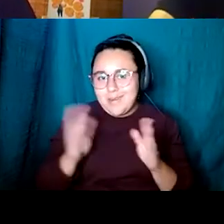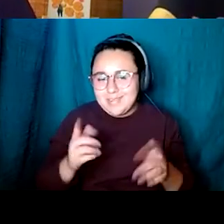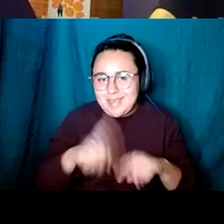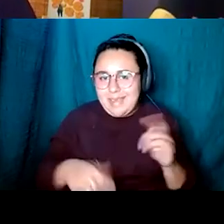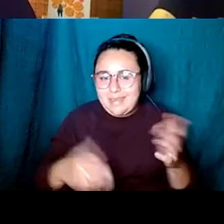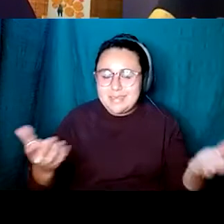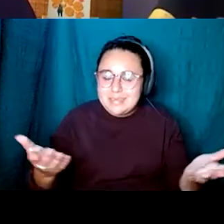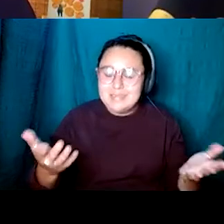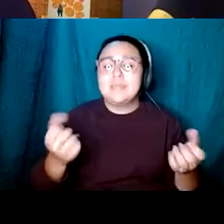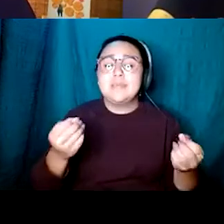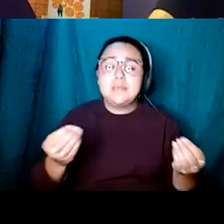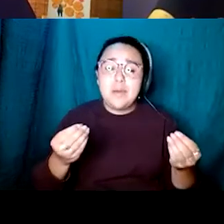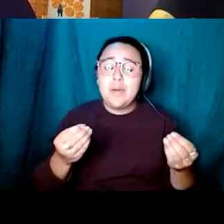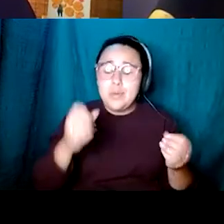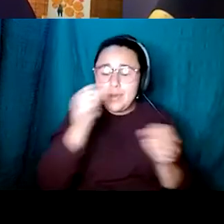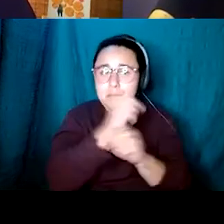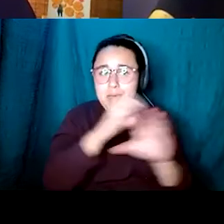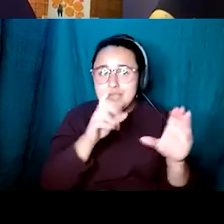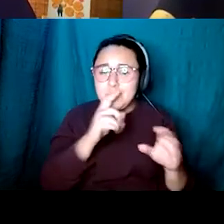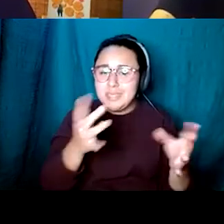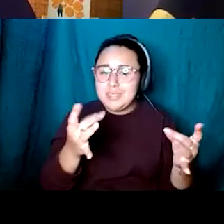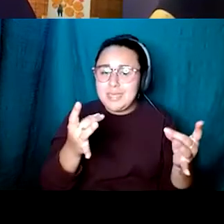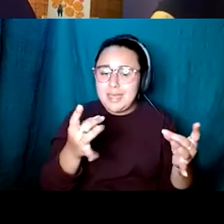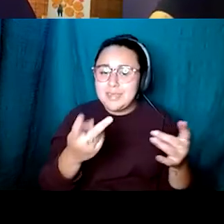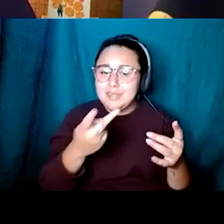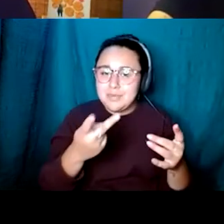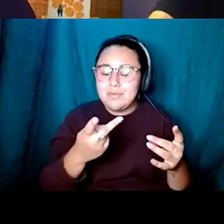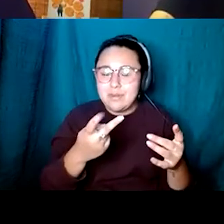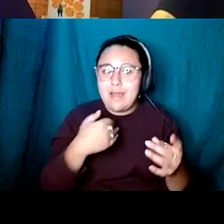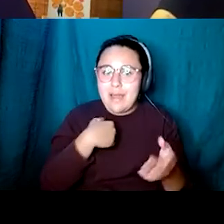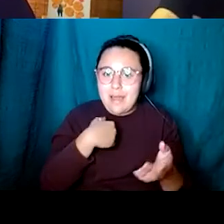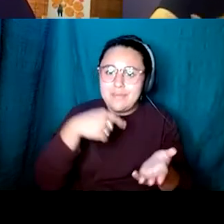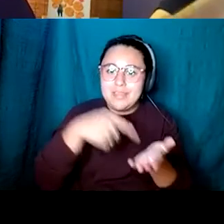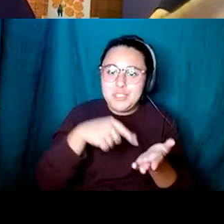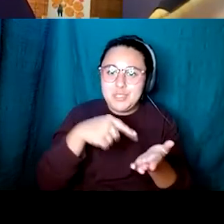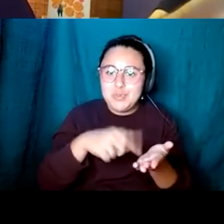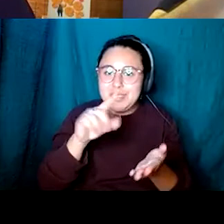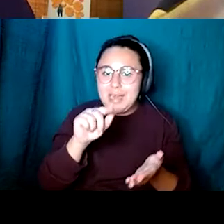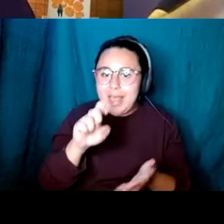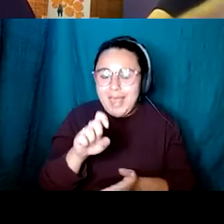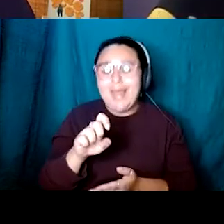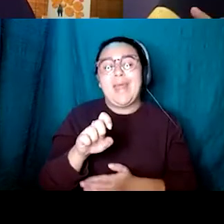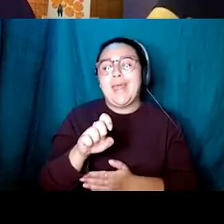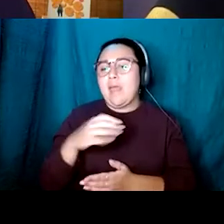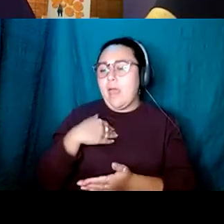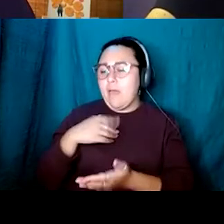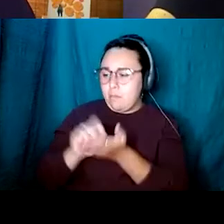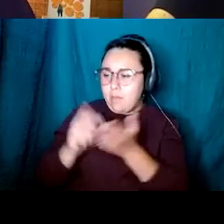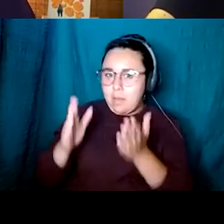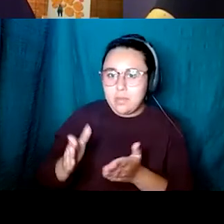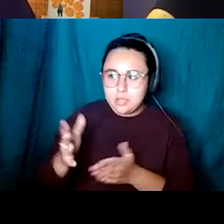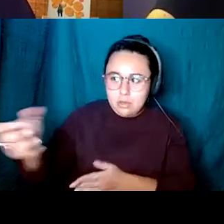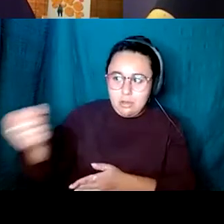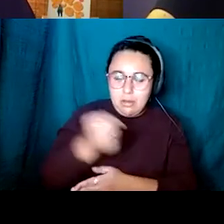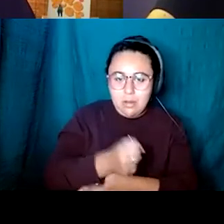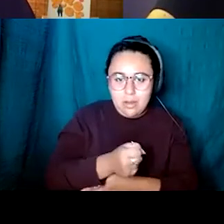So as you can imagine, that's a little tricky when you're dealing with a deadline and, you know, after we got our publisher, and